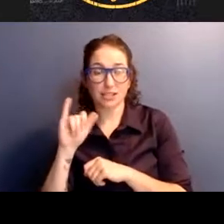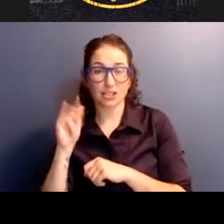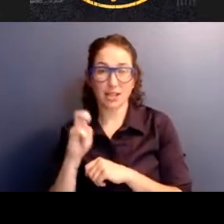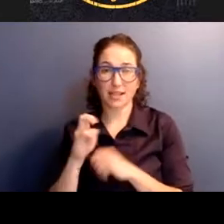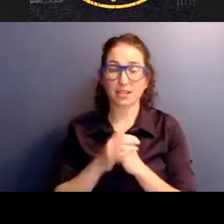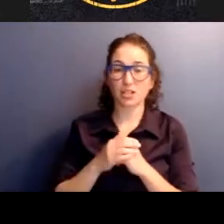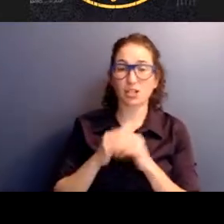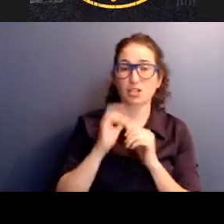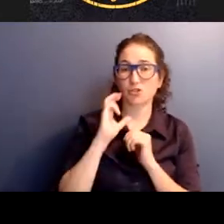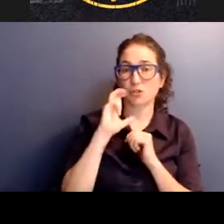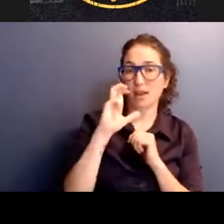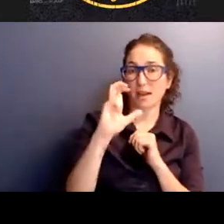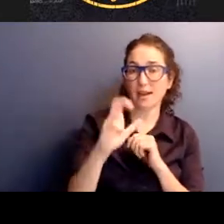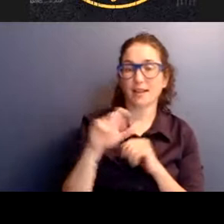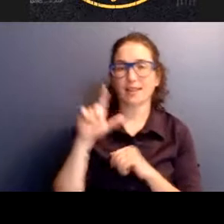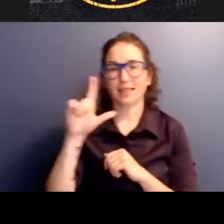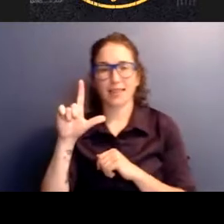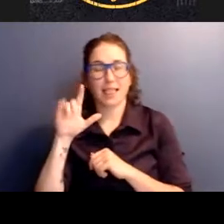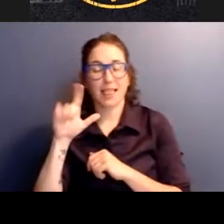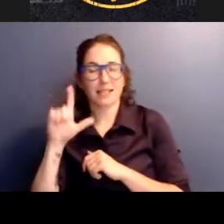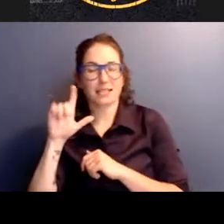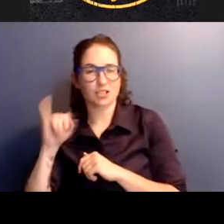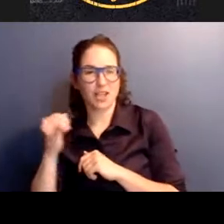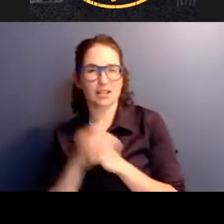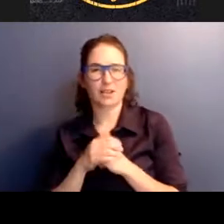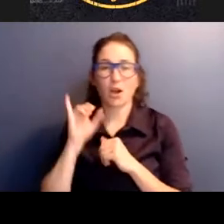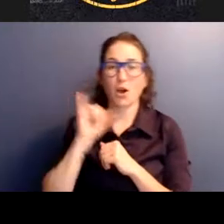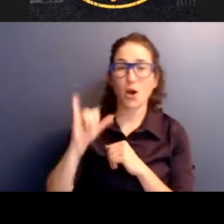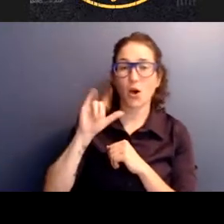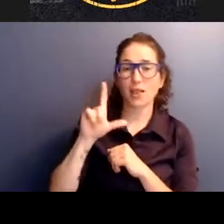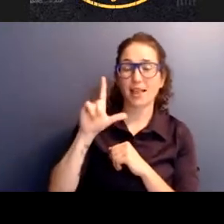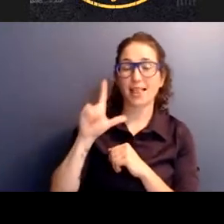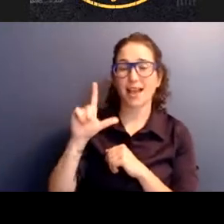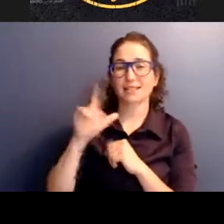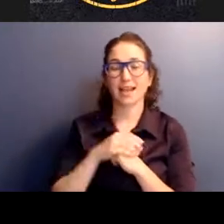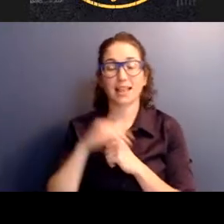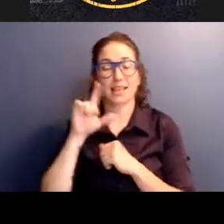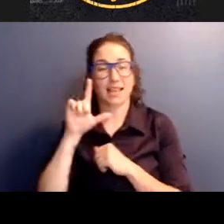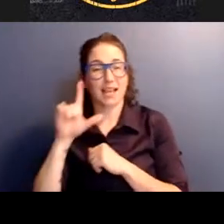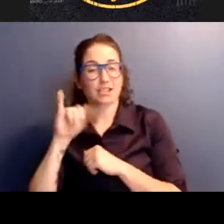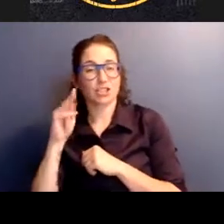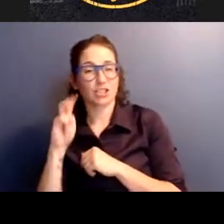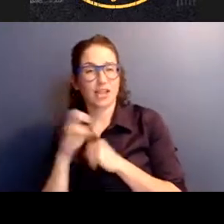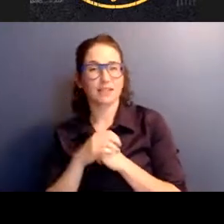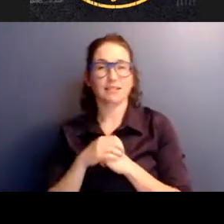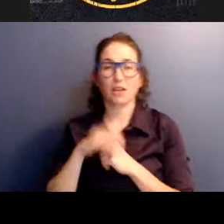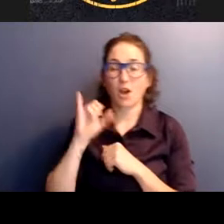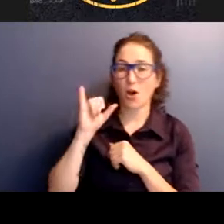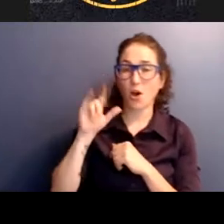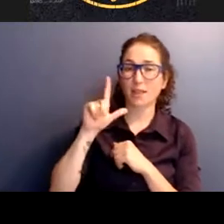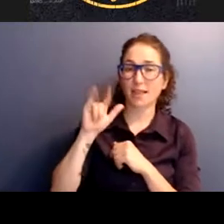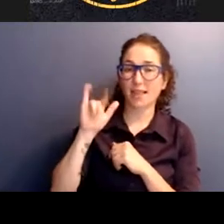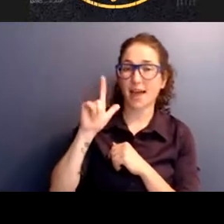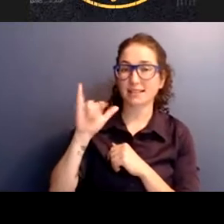right by my door. Little Liza Jane, oh, Eliza, Little Liza Jane.